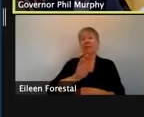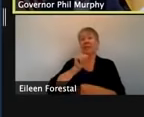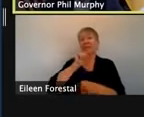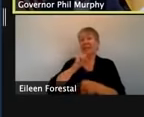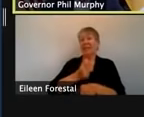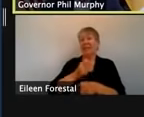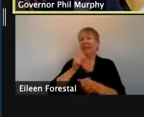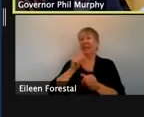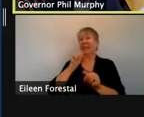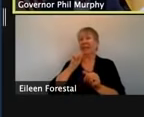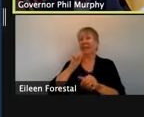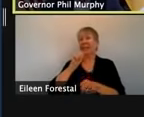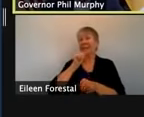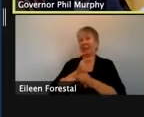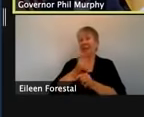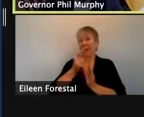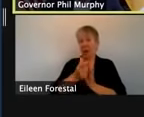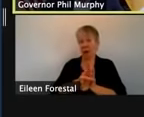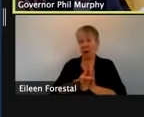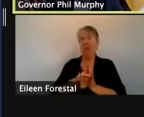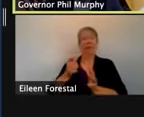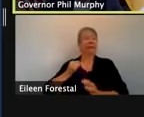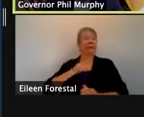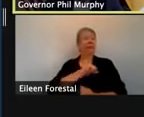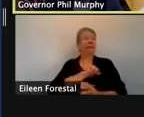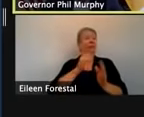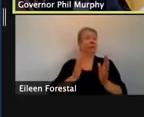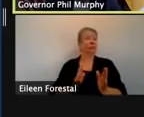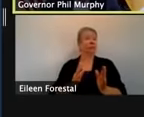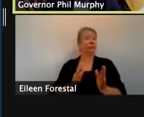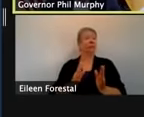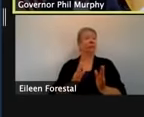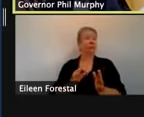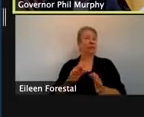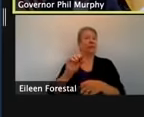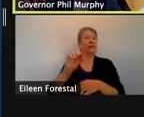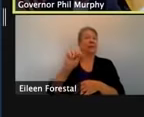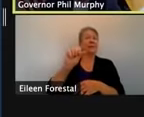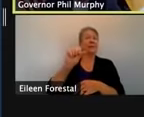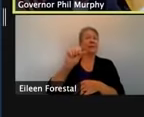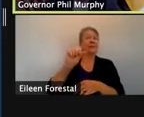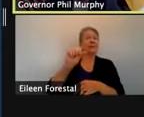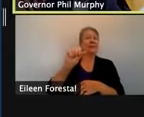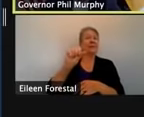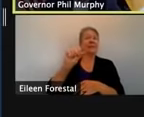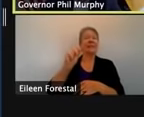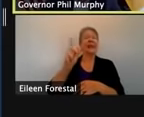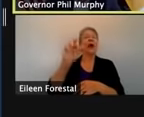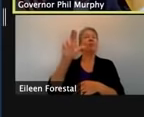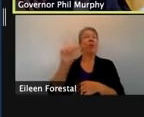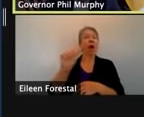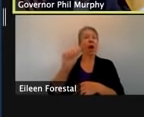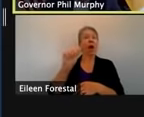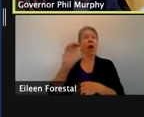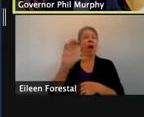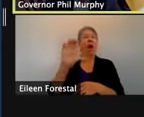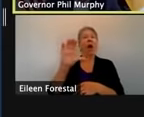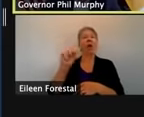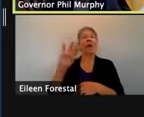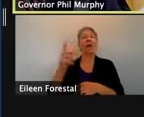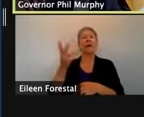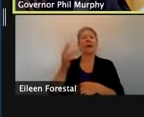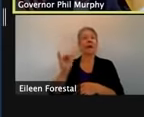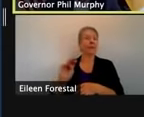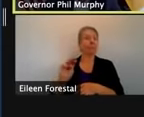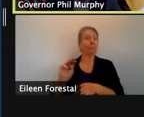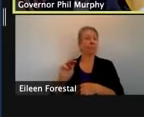Cunningham legacy. Elaine, in addition to her sister-in-law, Senator Cunningham, is survived by her 3 boys,